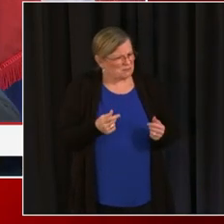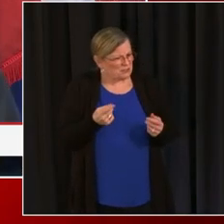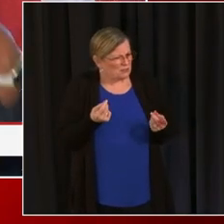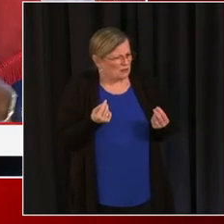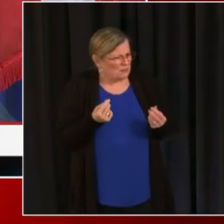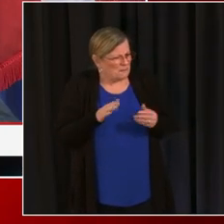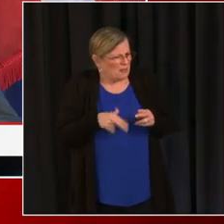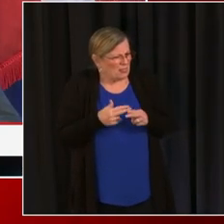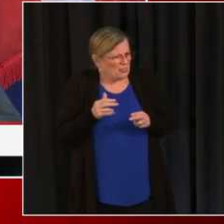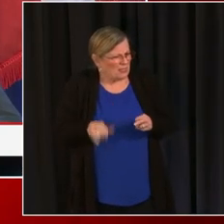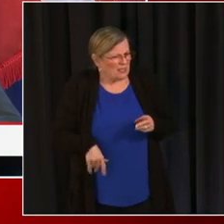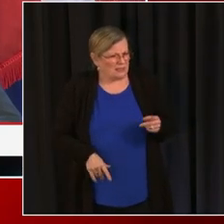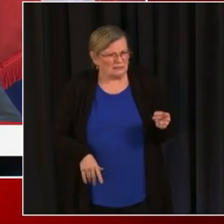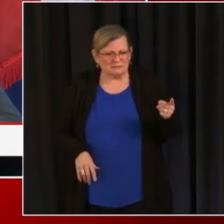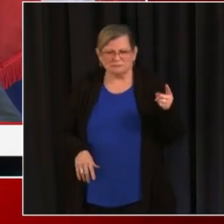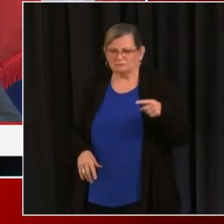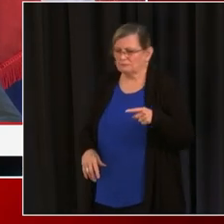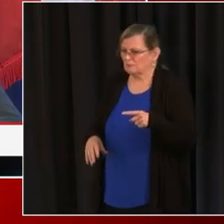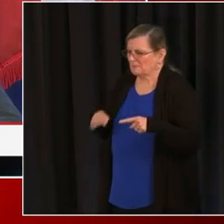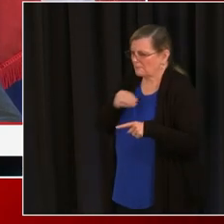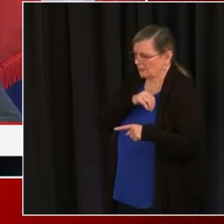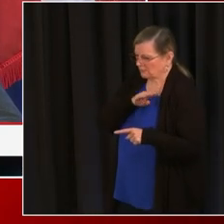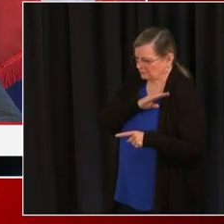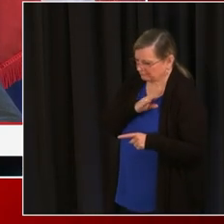your thoughts about this? Well,